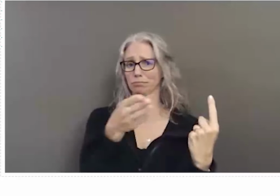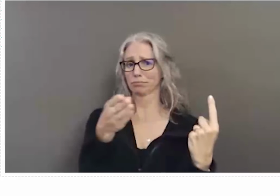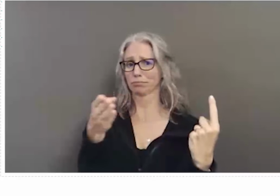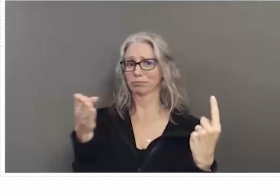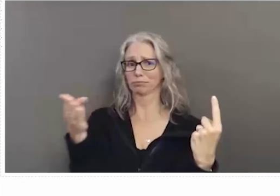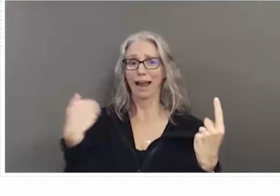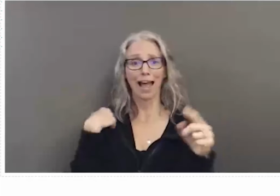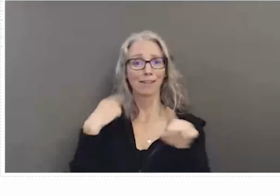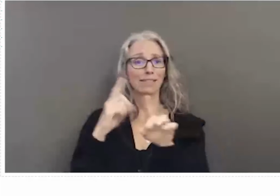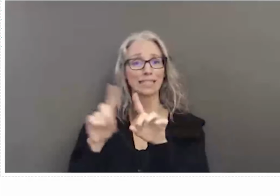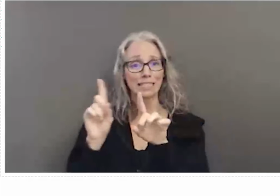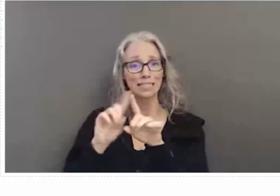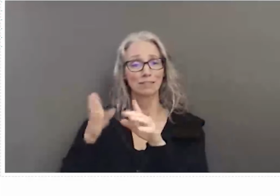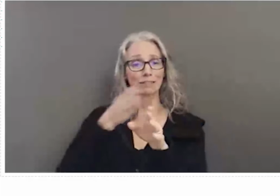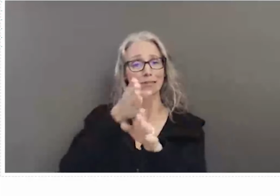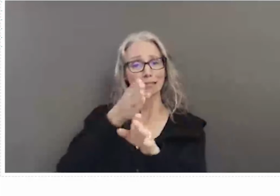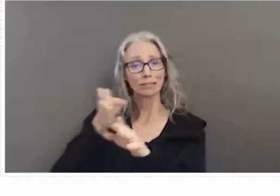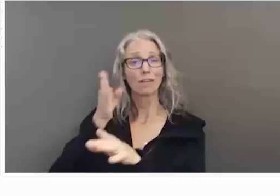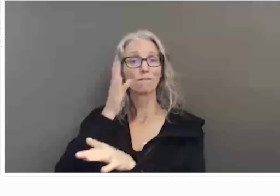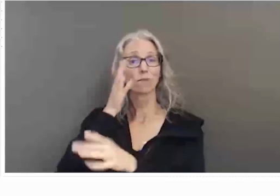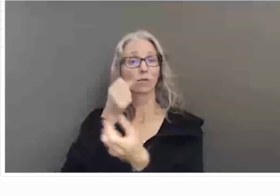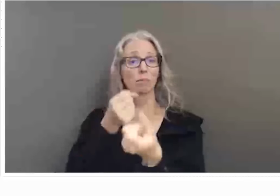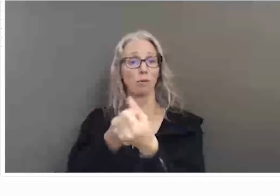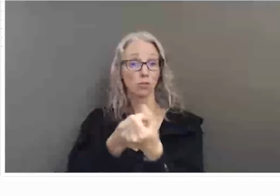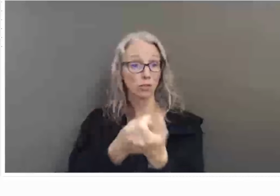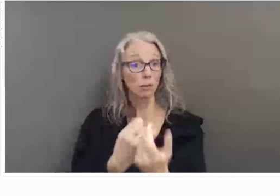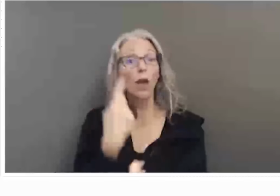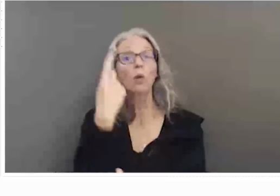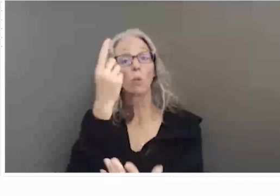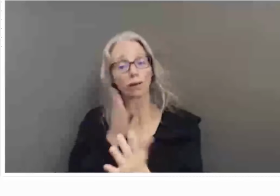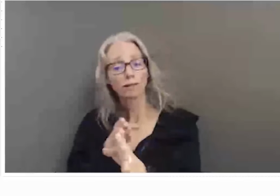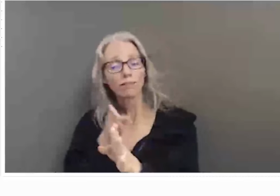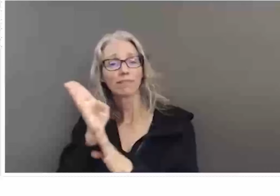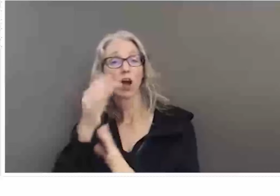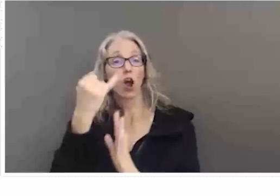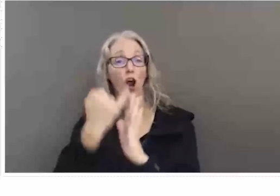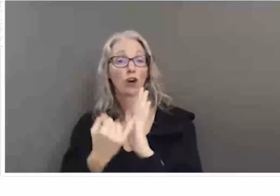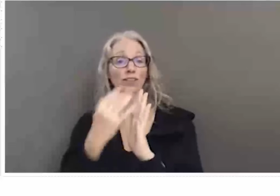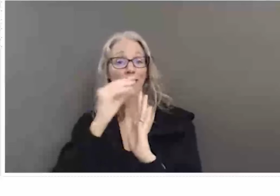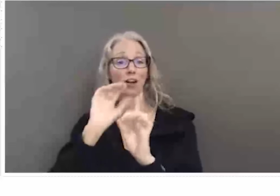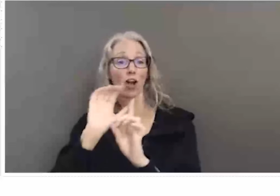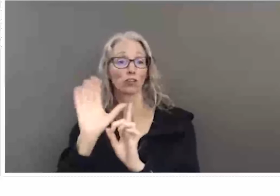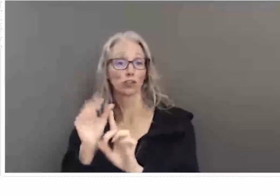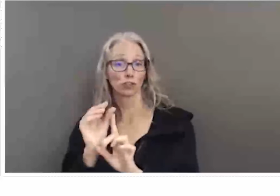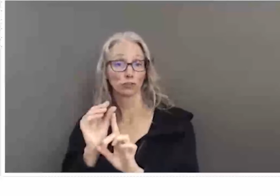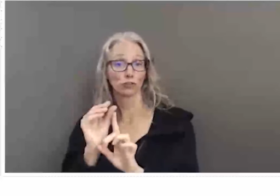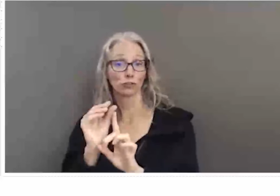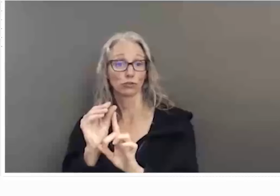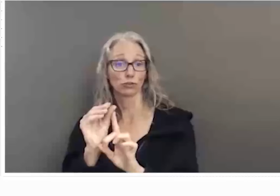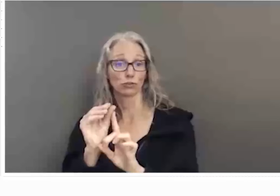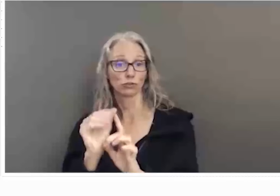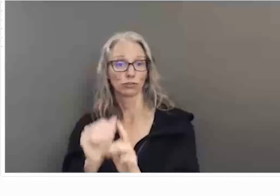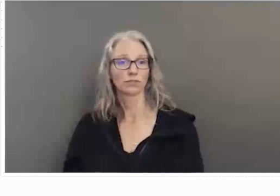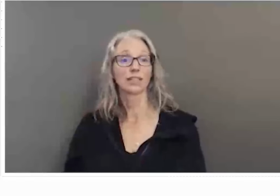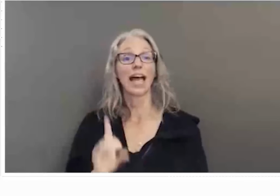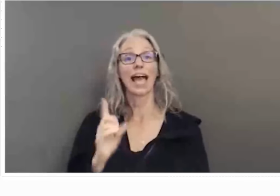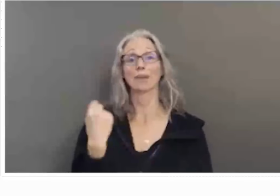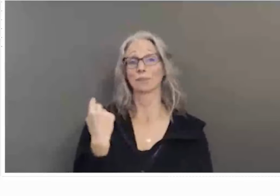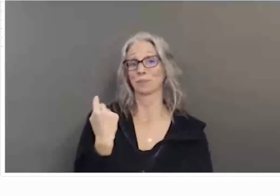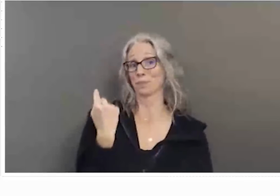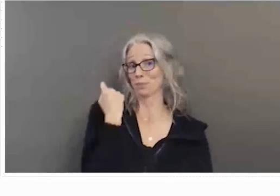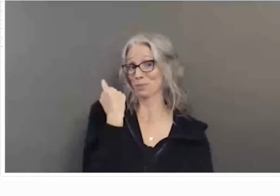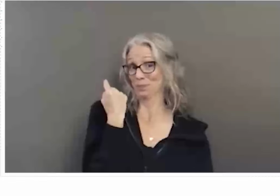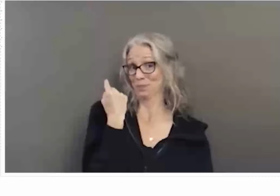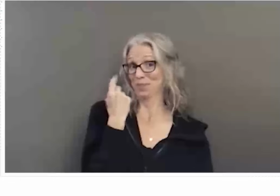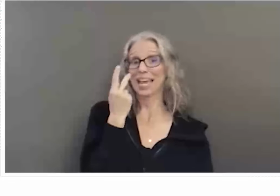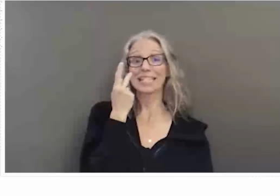the arts and culture. And Jeff went really funny is that right behind me, it's actually not a poster of the Canadian, but it's actually a work of art that was actually done by a